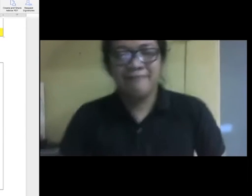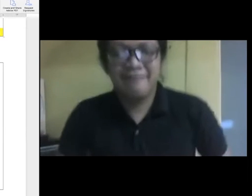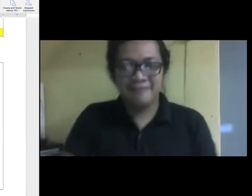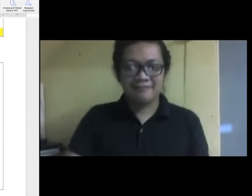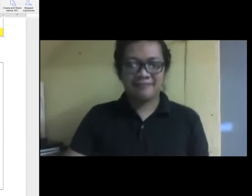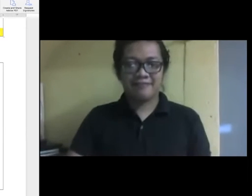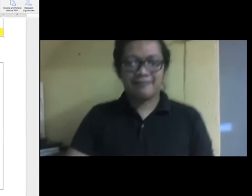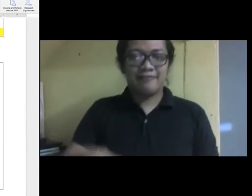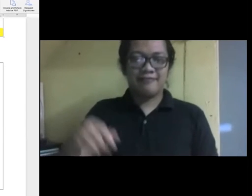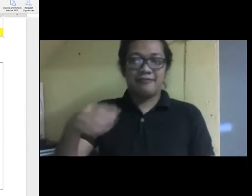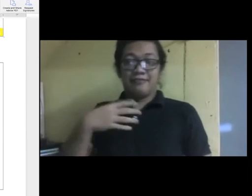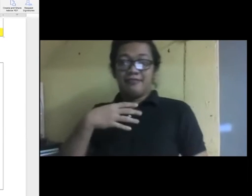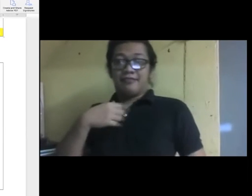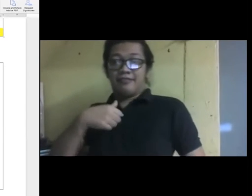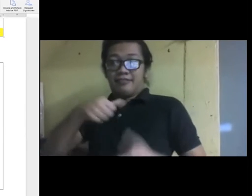Expensive.